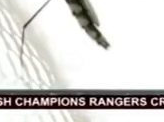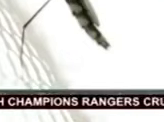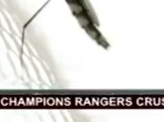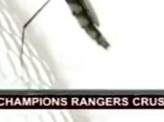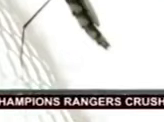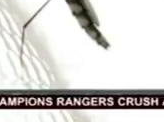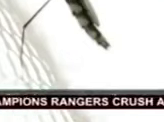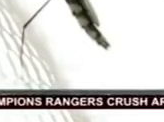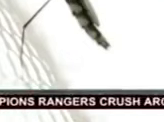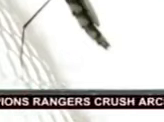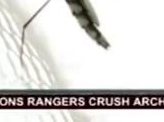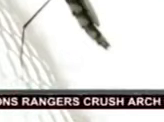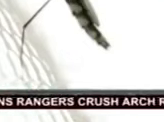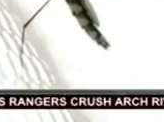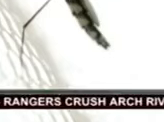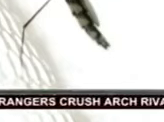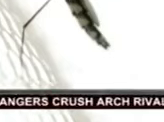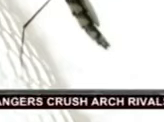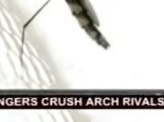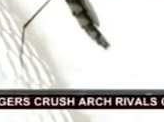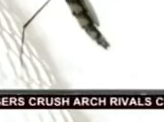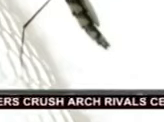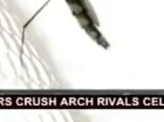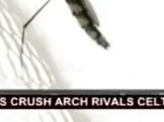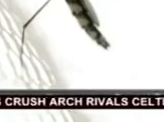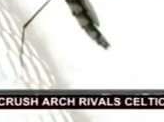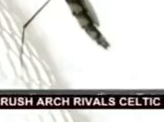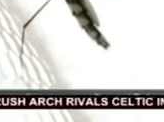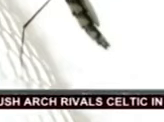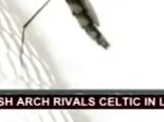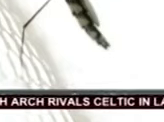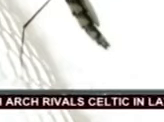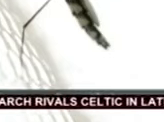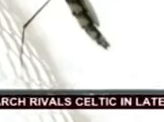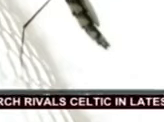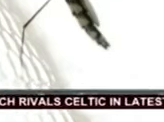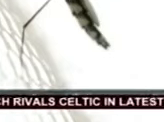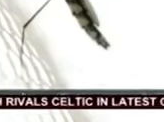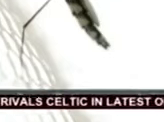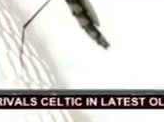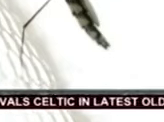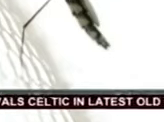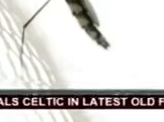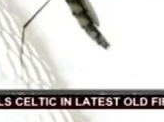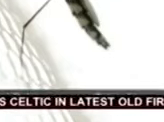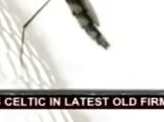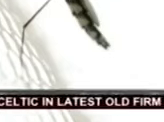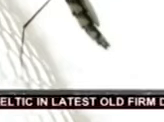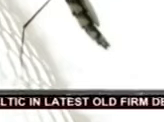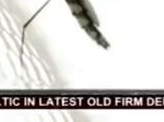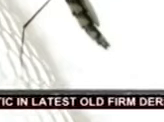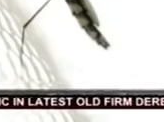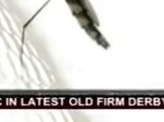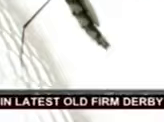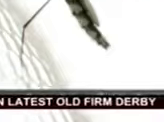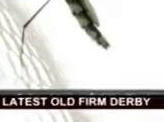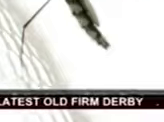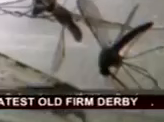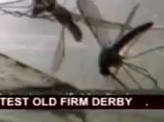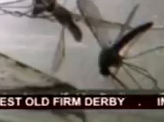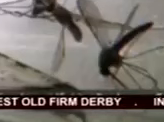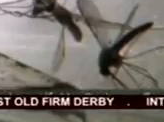mol mantorano baba bakele adon aye jawdini ngol la bake ani musol min yalon ko ibe harjerin anin kebal